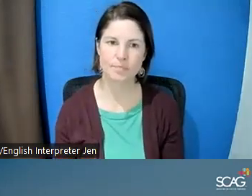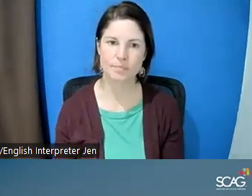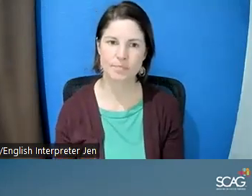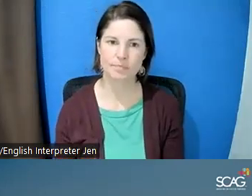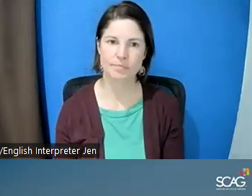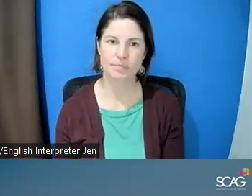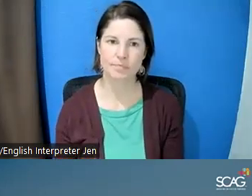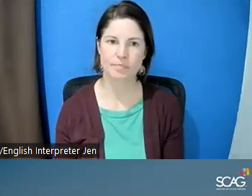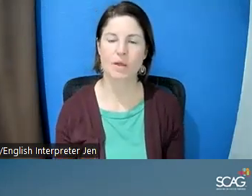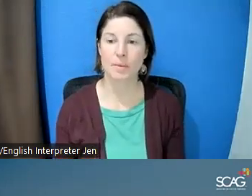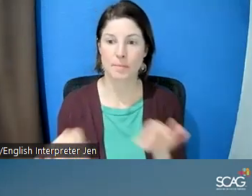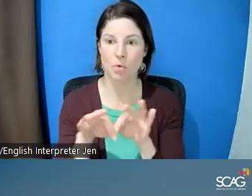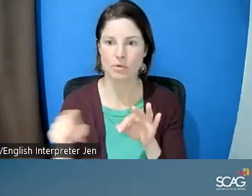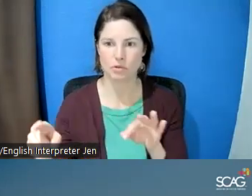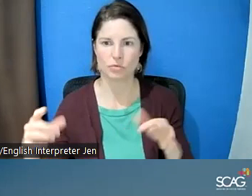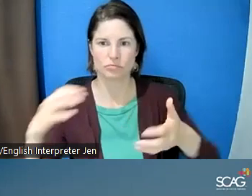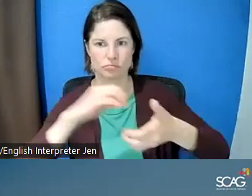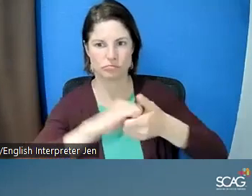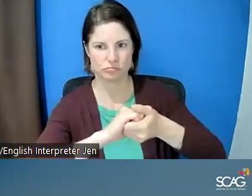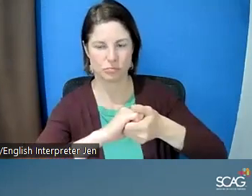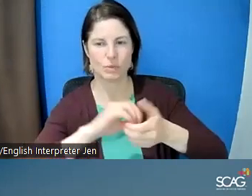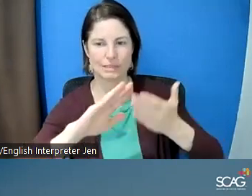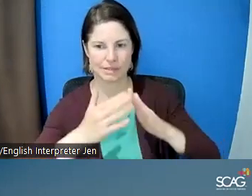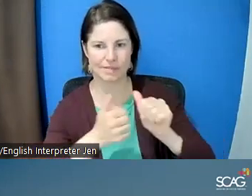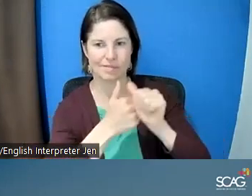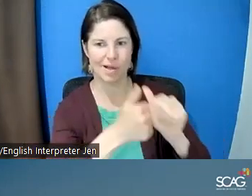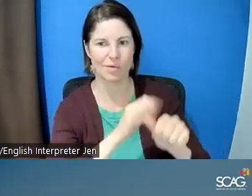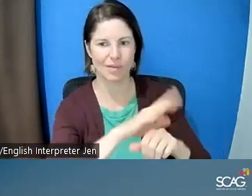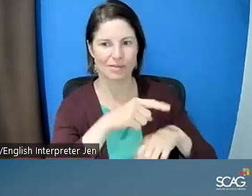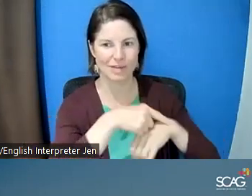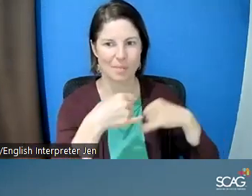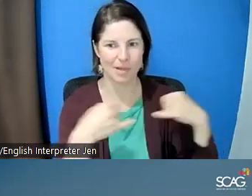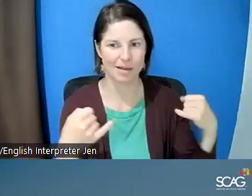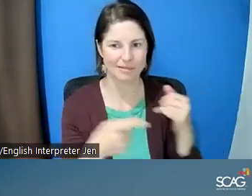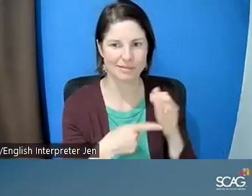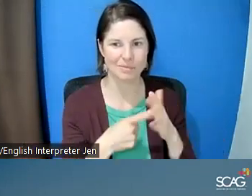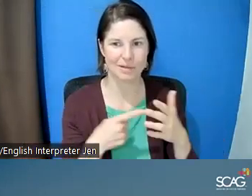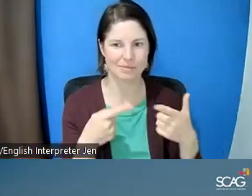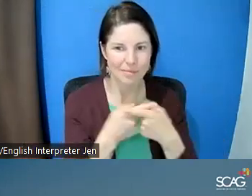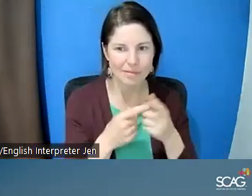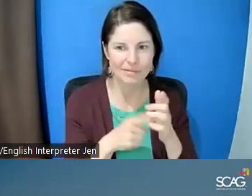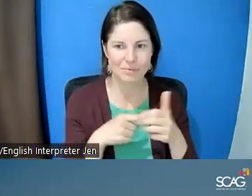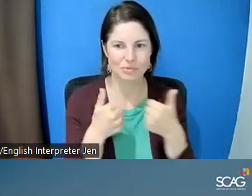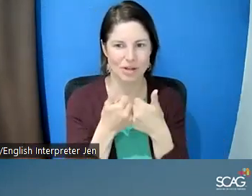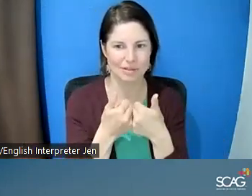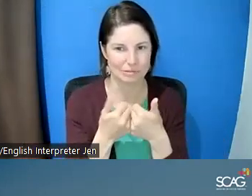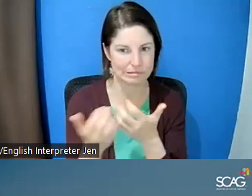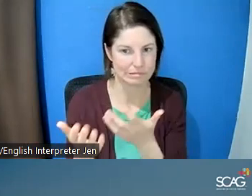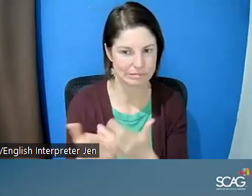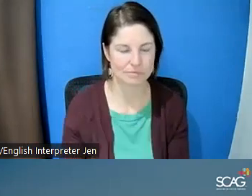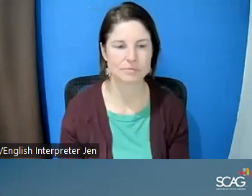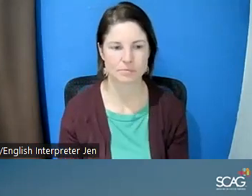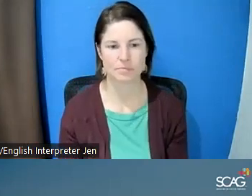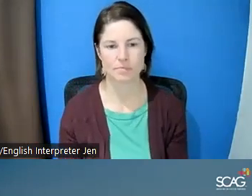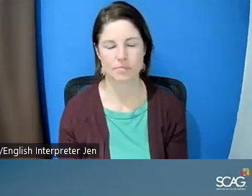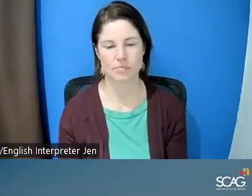understanding their timelines, so that can be a little bit of a challenge sometimes. Got it. So do we need to have the